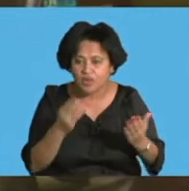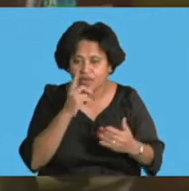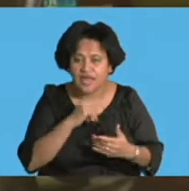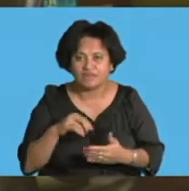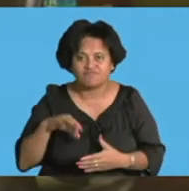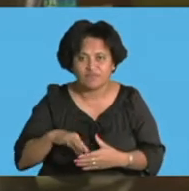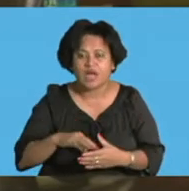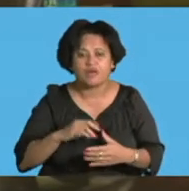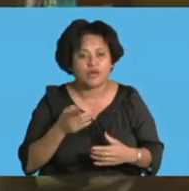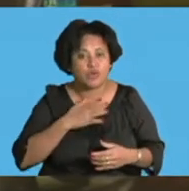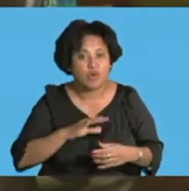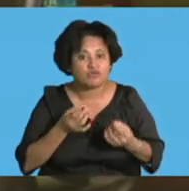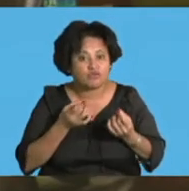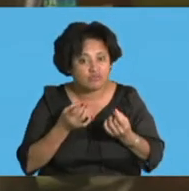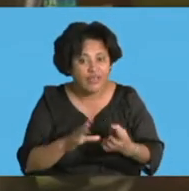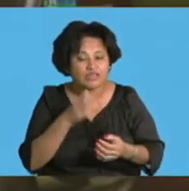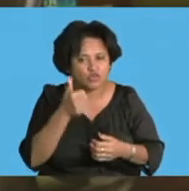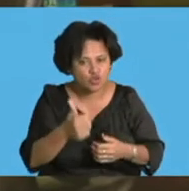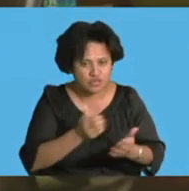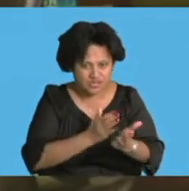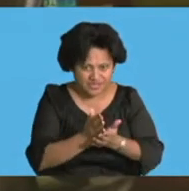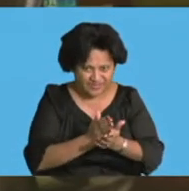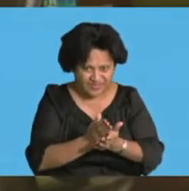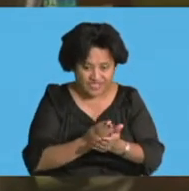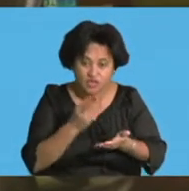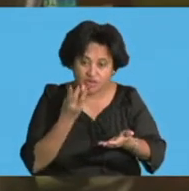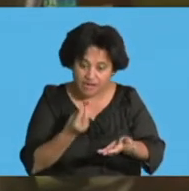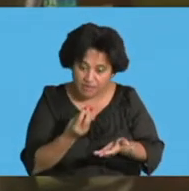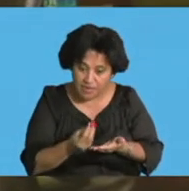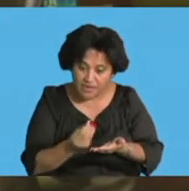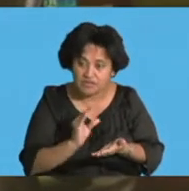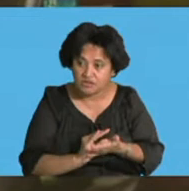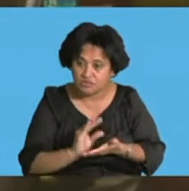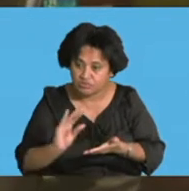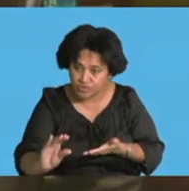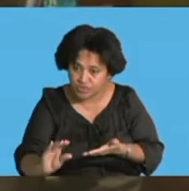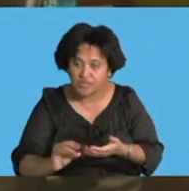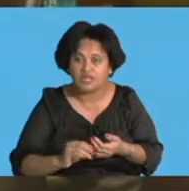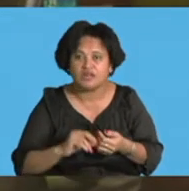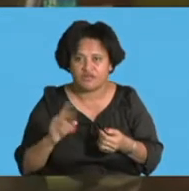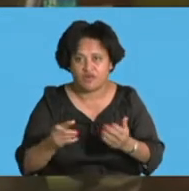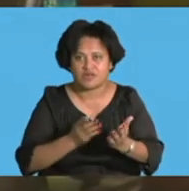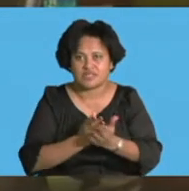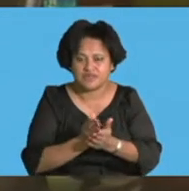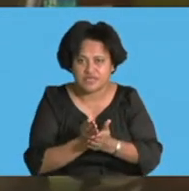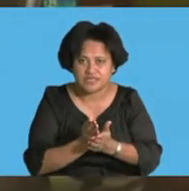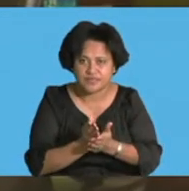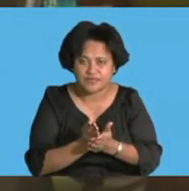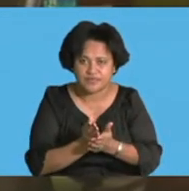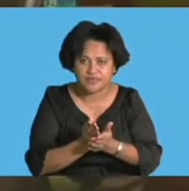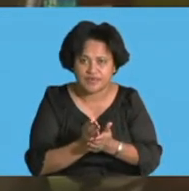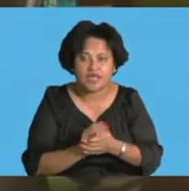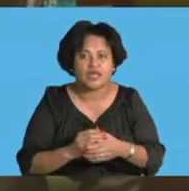stewardship in spending allocated funds towards the development of Fiji and its citizens. This means that